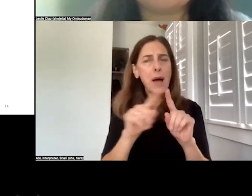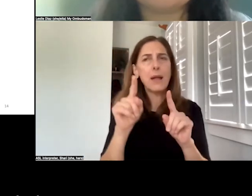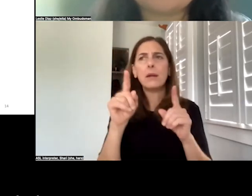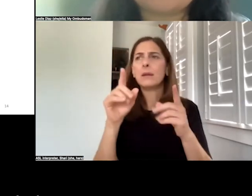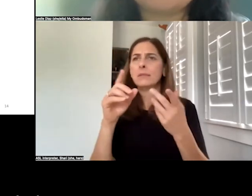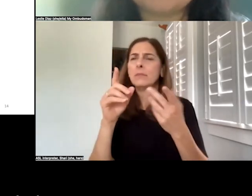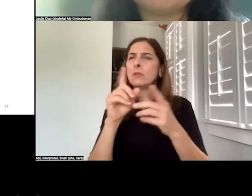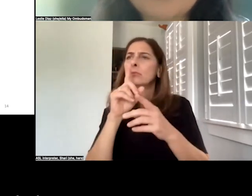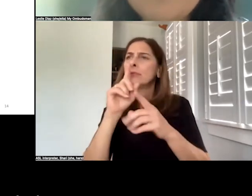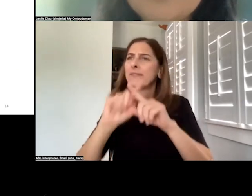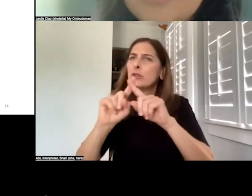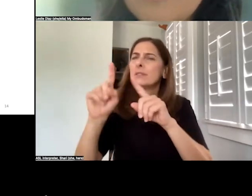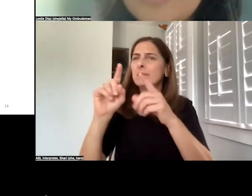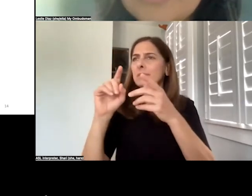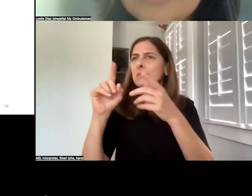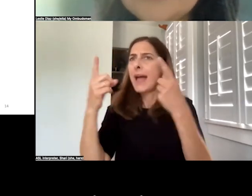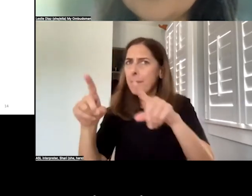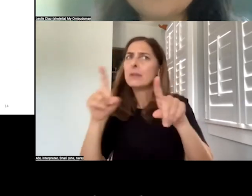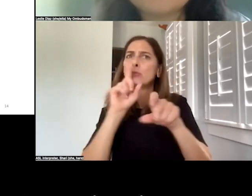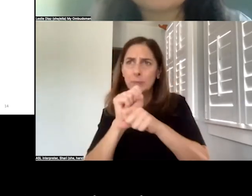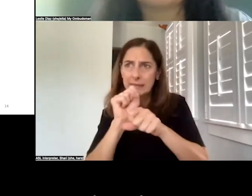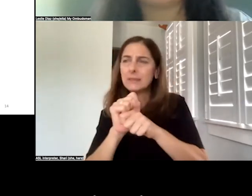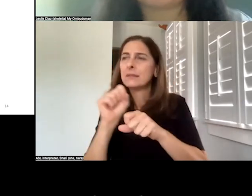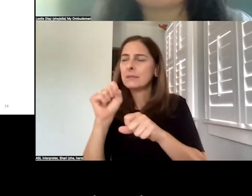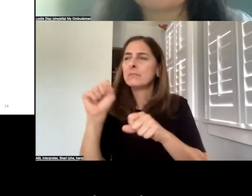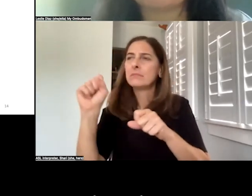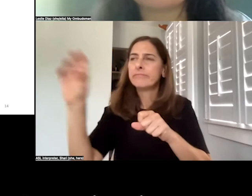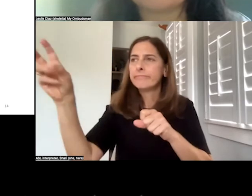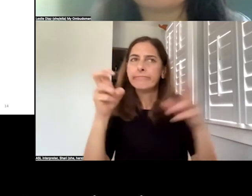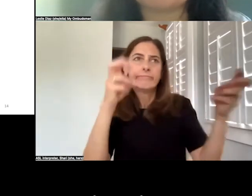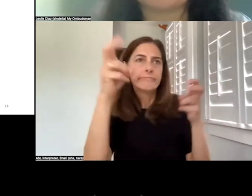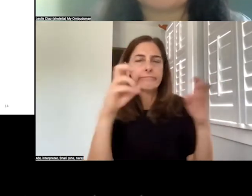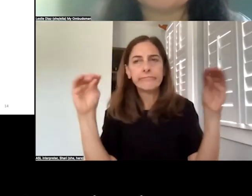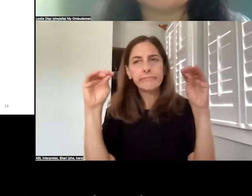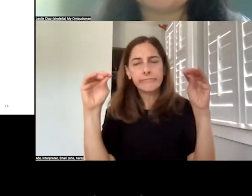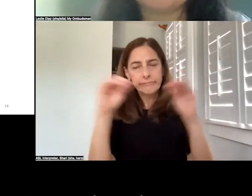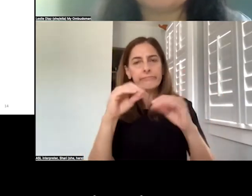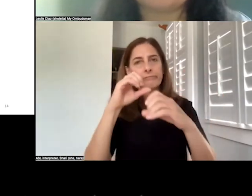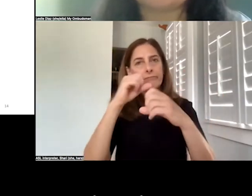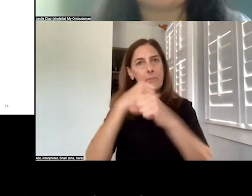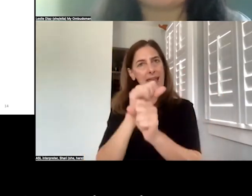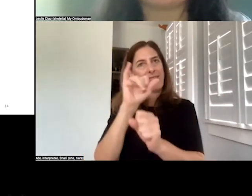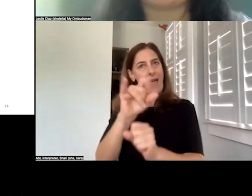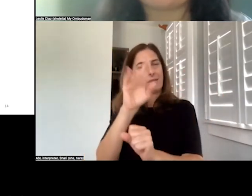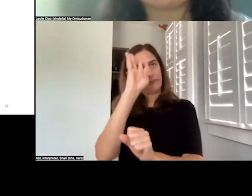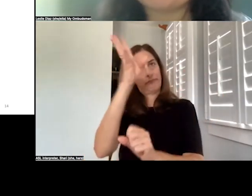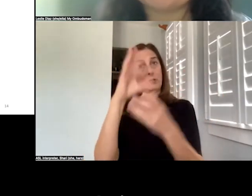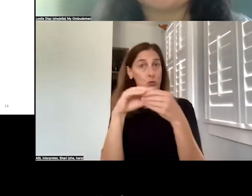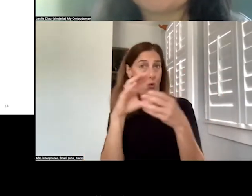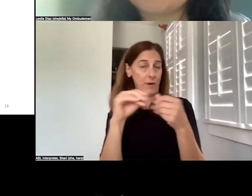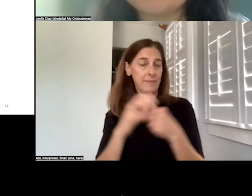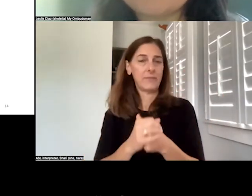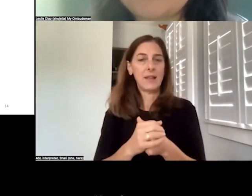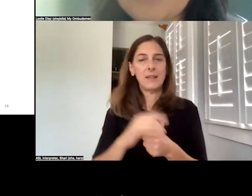there that do happen pretty frequently. And so I'll just talk about a member who reached out to us.